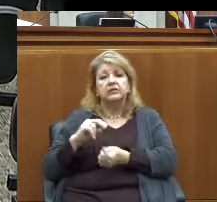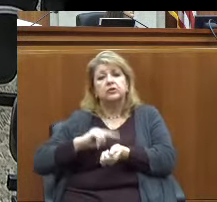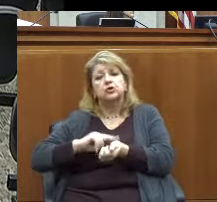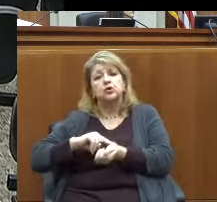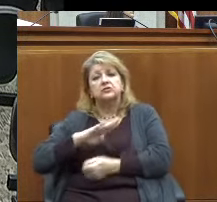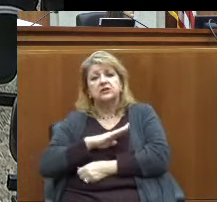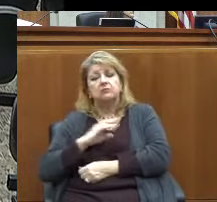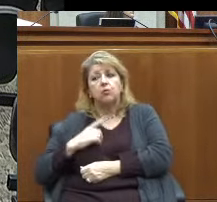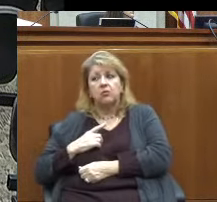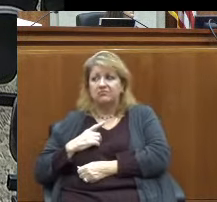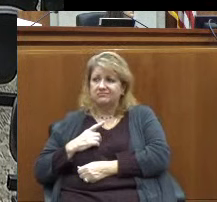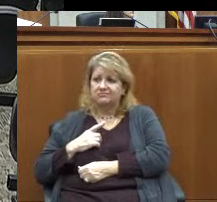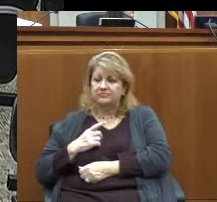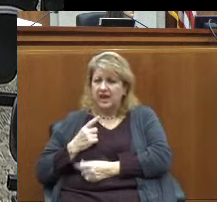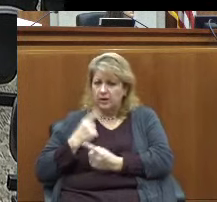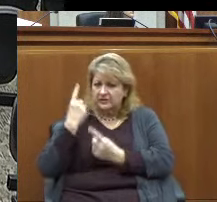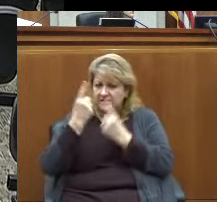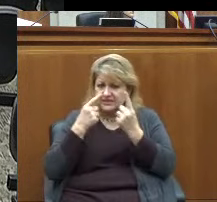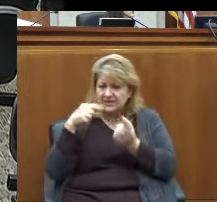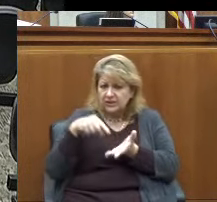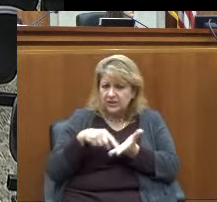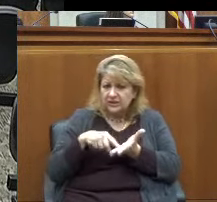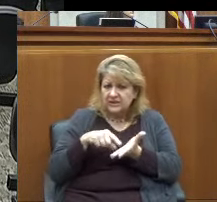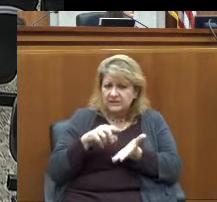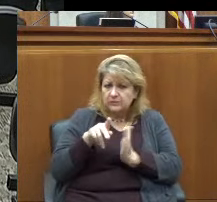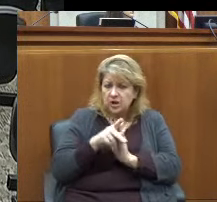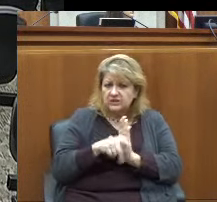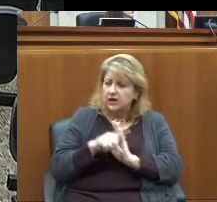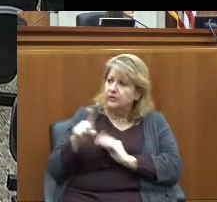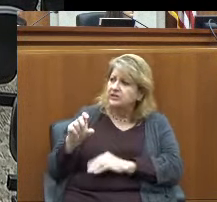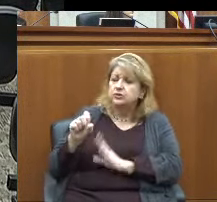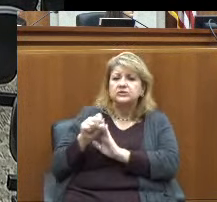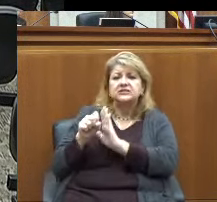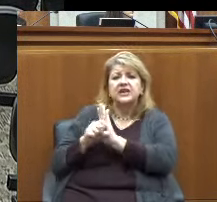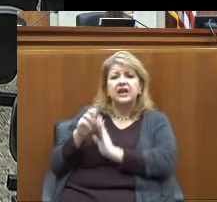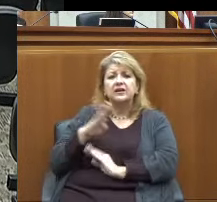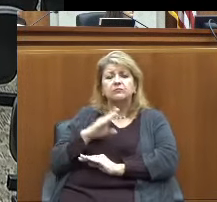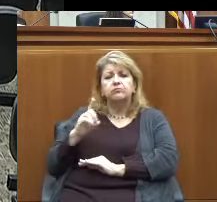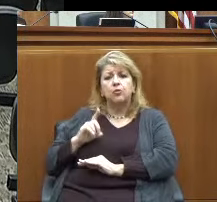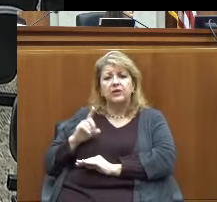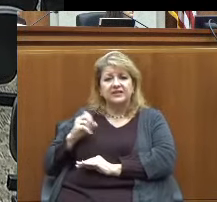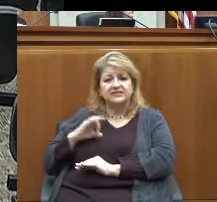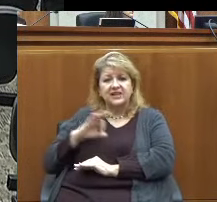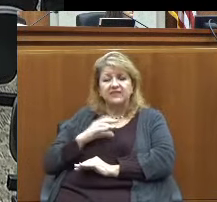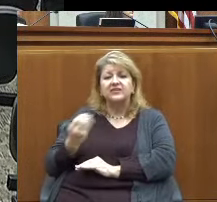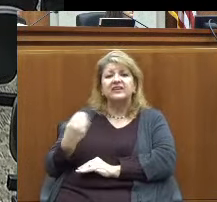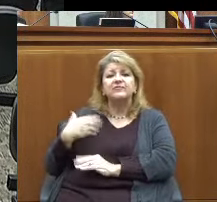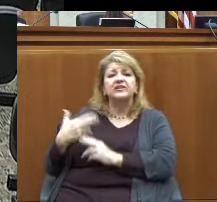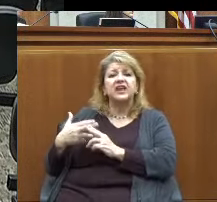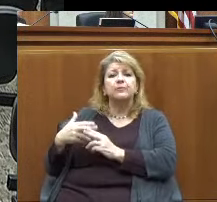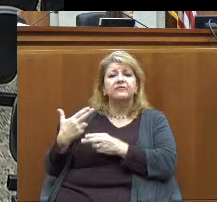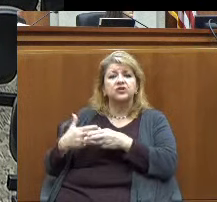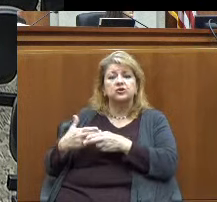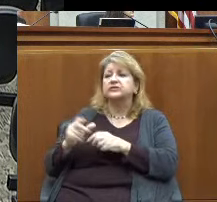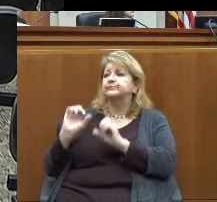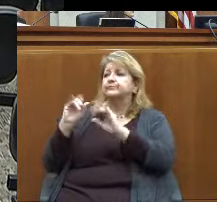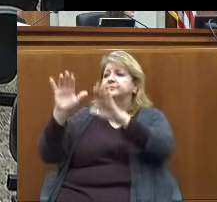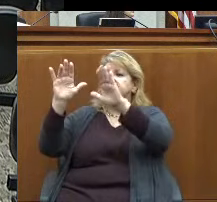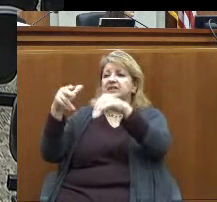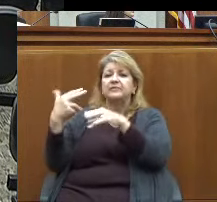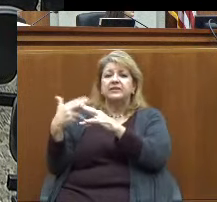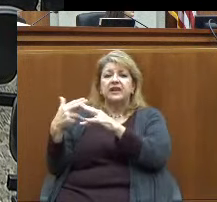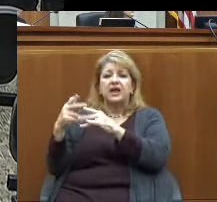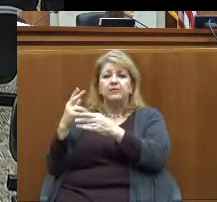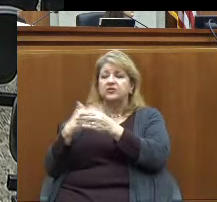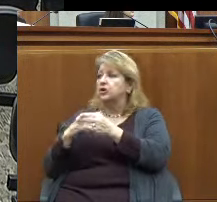As we were considering this policy, I went to the State Nursing Board website and I said, I asked staff, give me the name of the nurse. And I just typed it in. And you